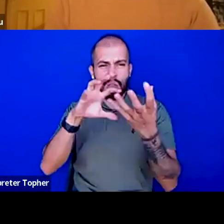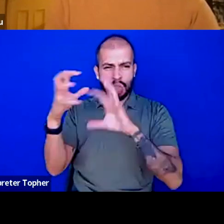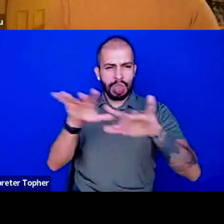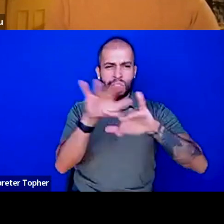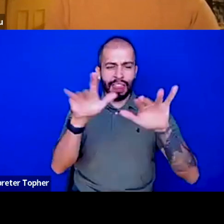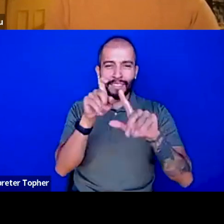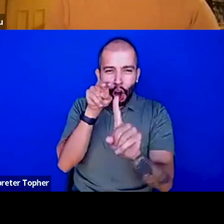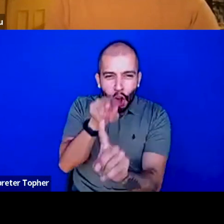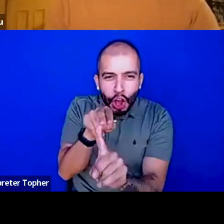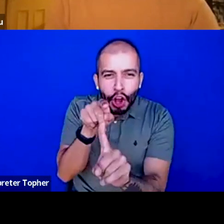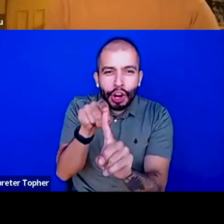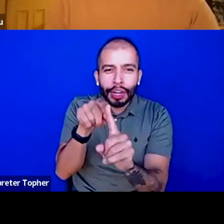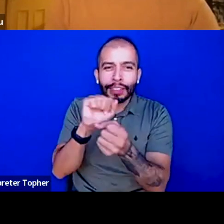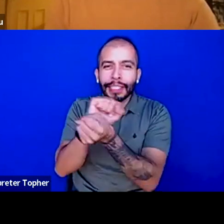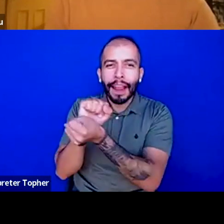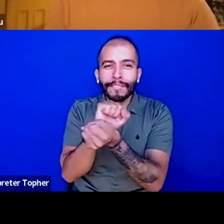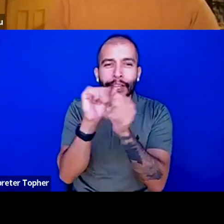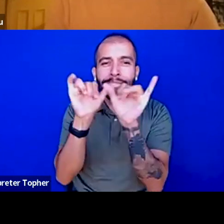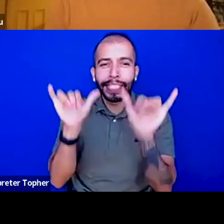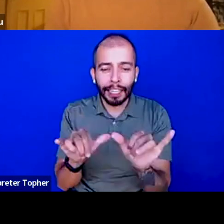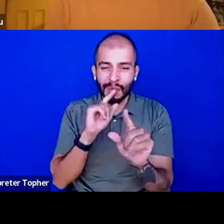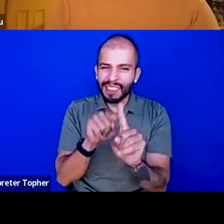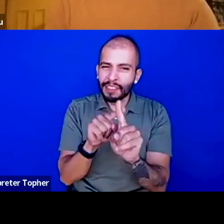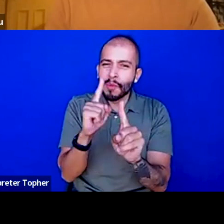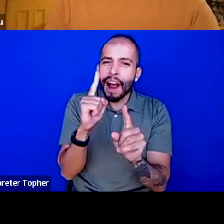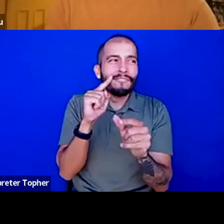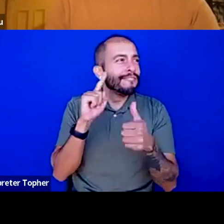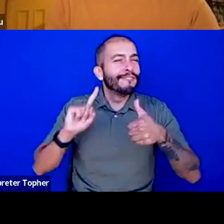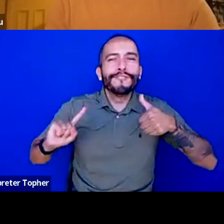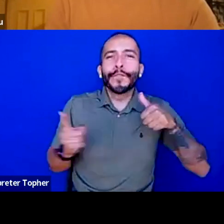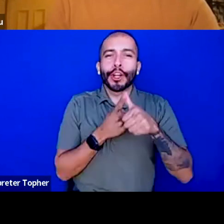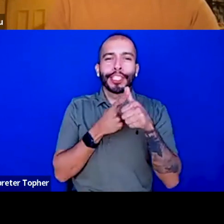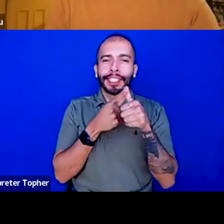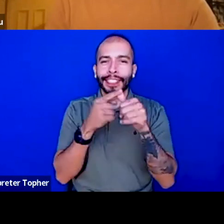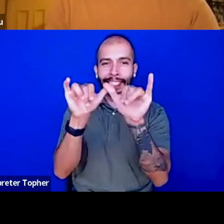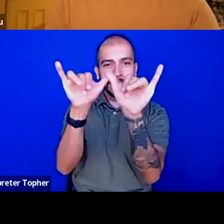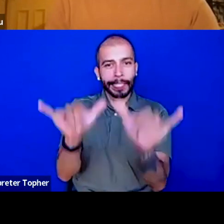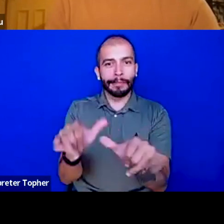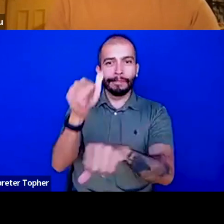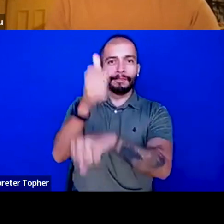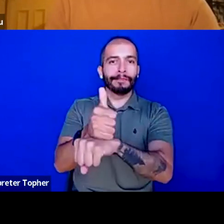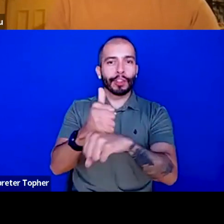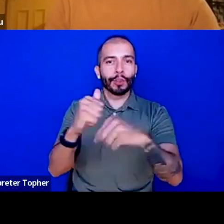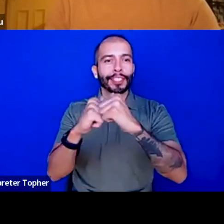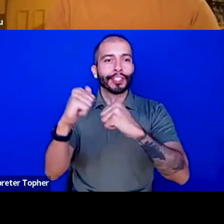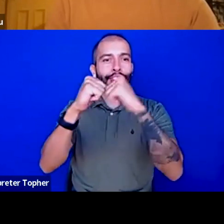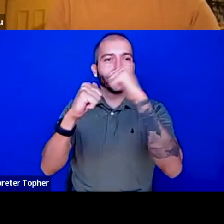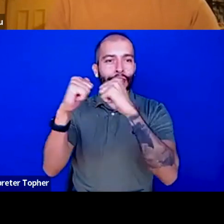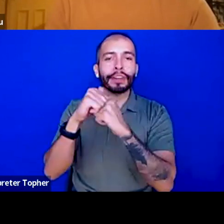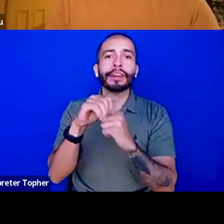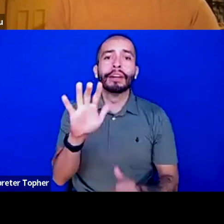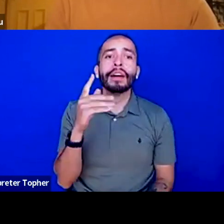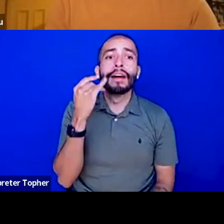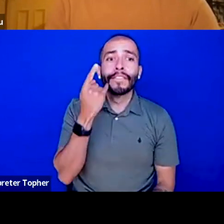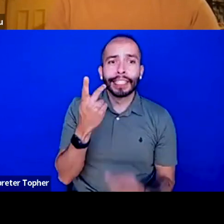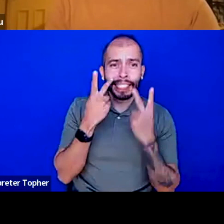of systematized structural places where you see a few things happening. One,